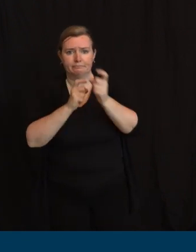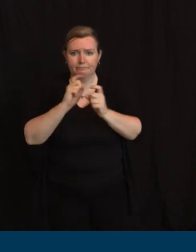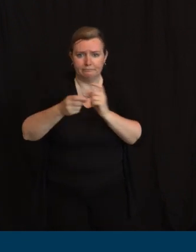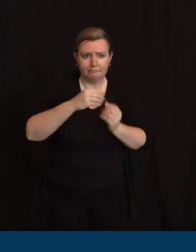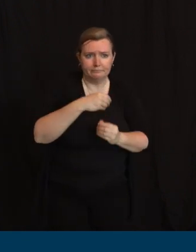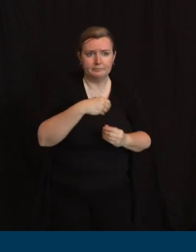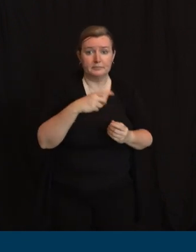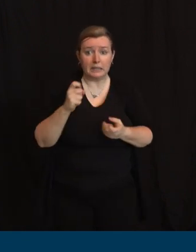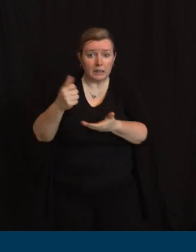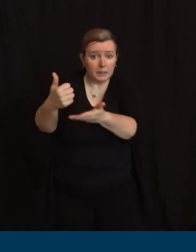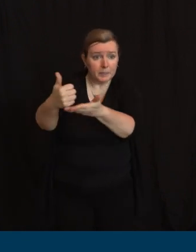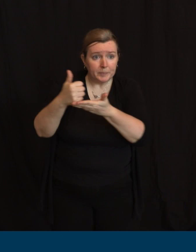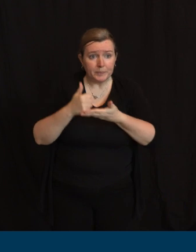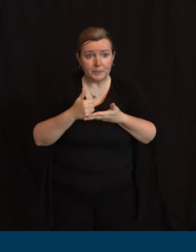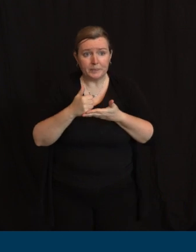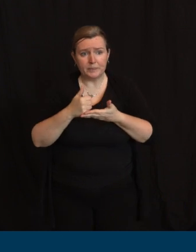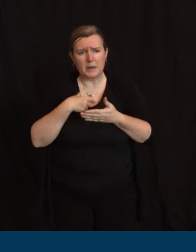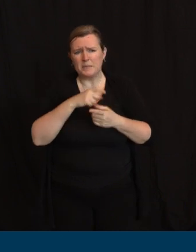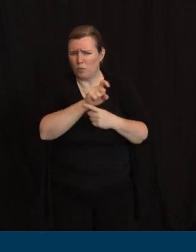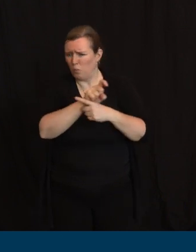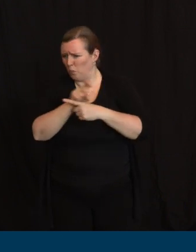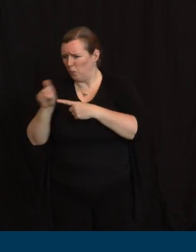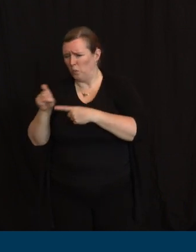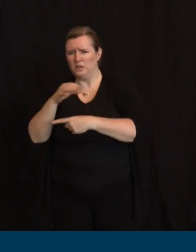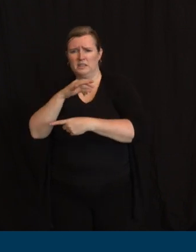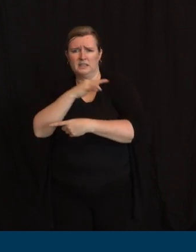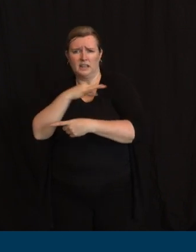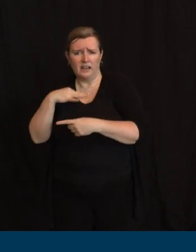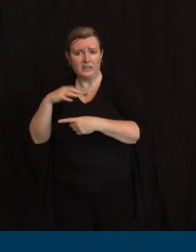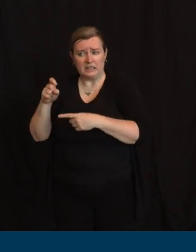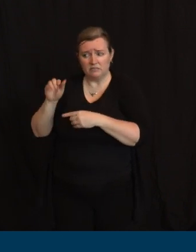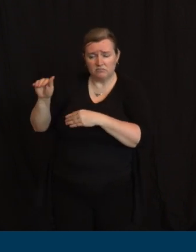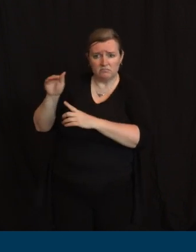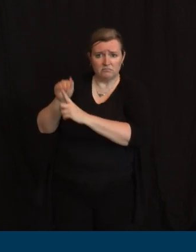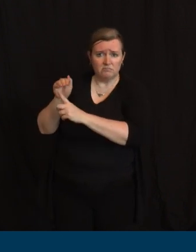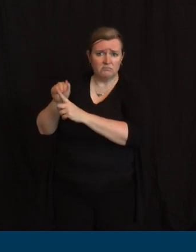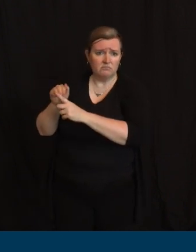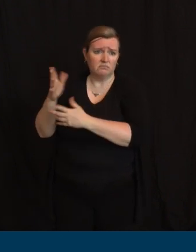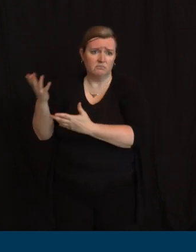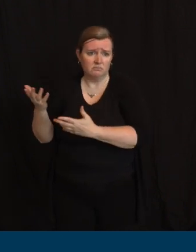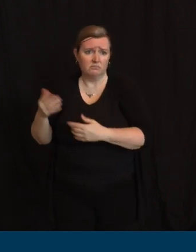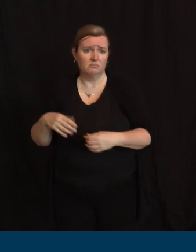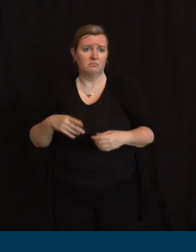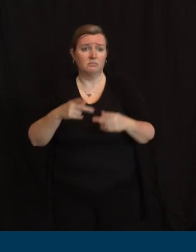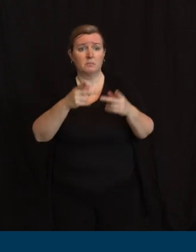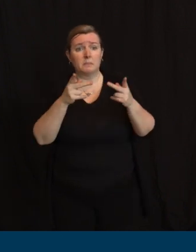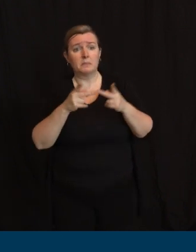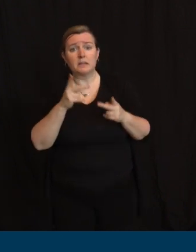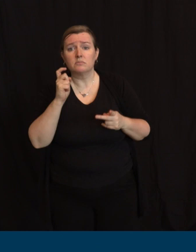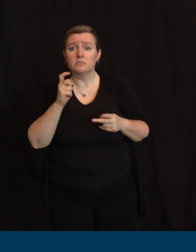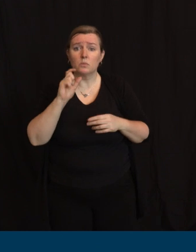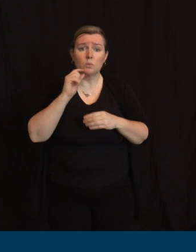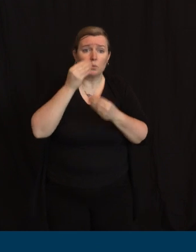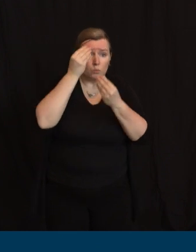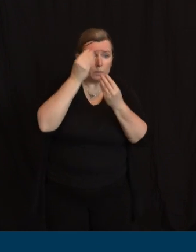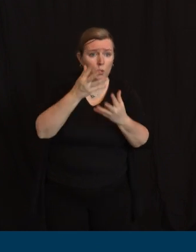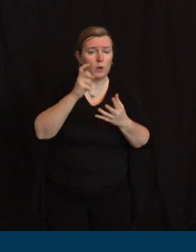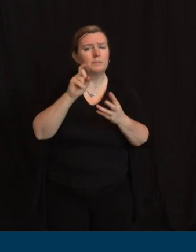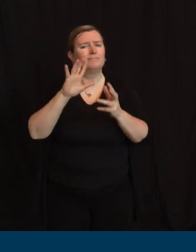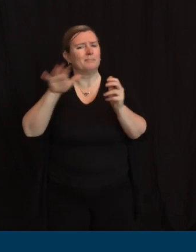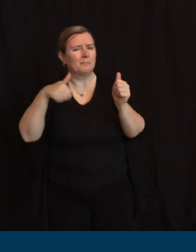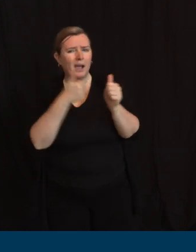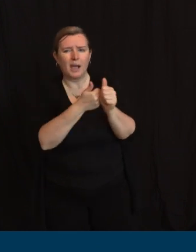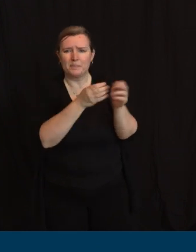needed additional staffing. The facility was required to institute their backup plan for storage